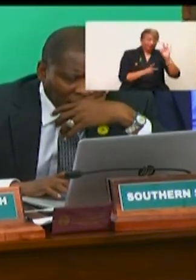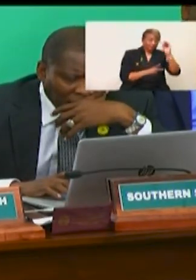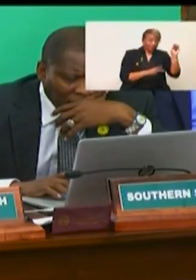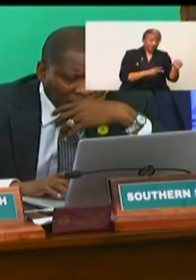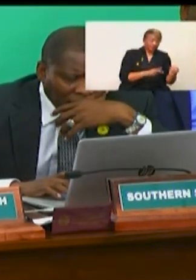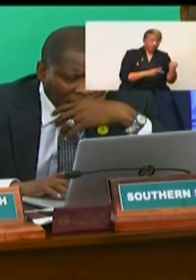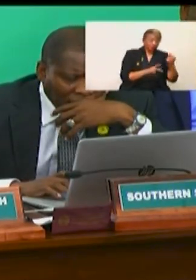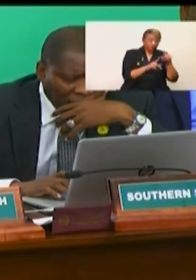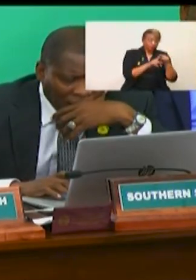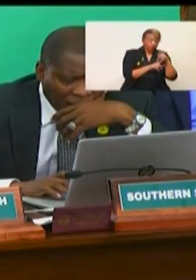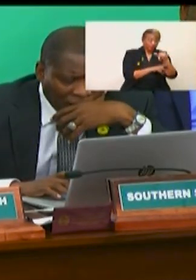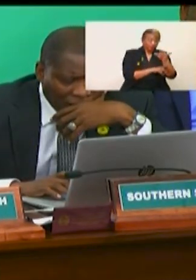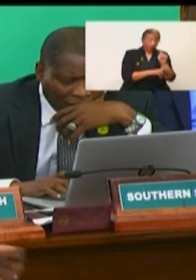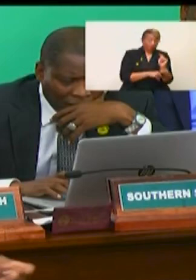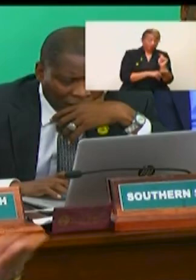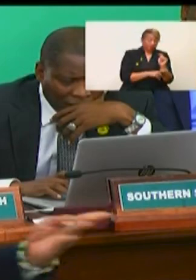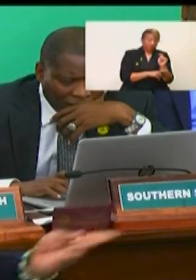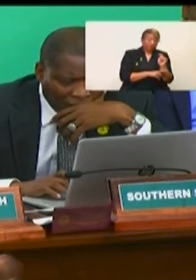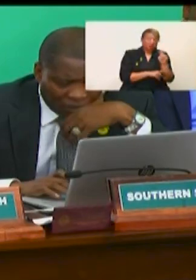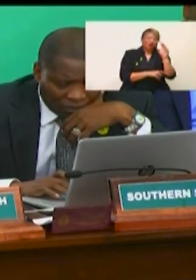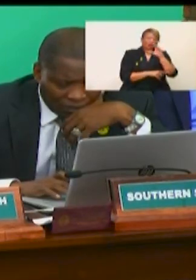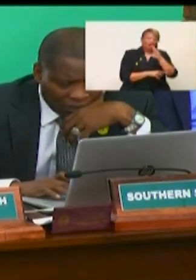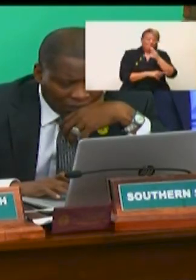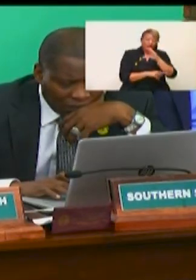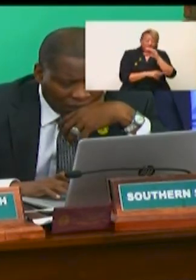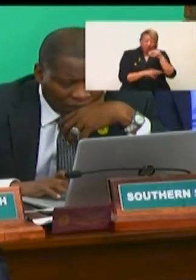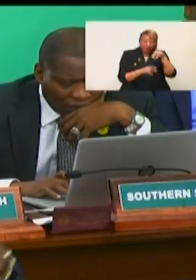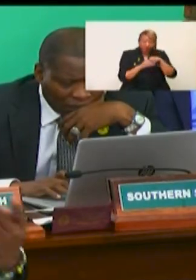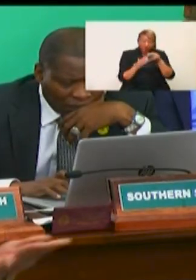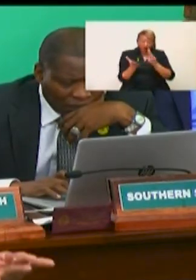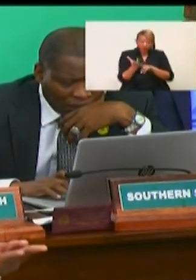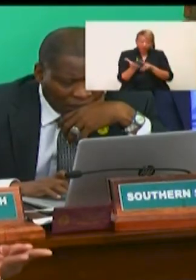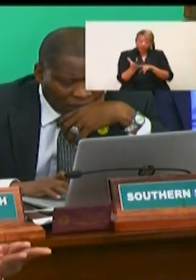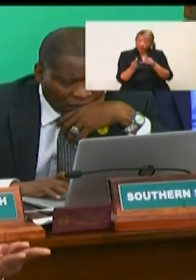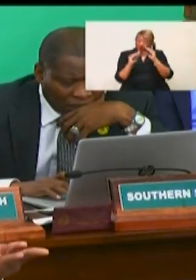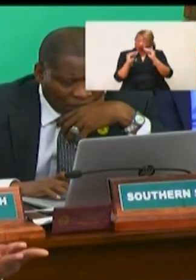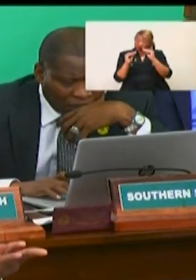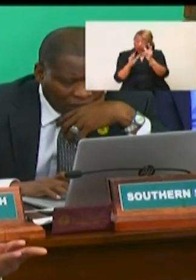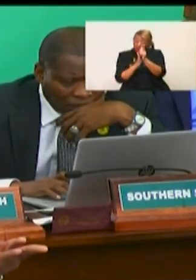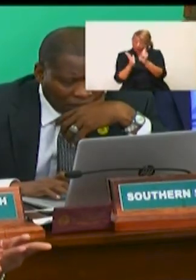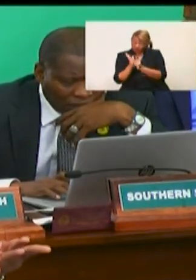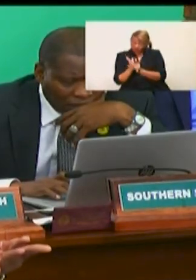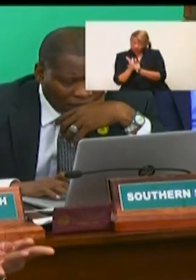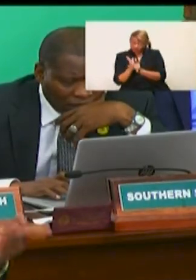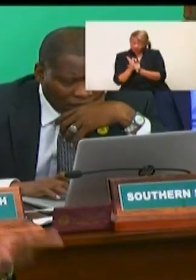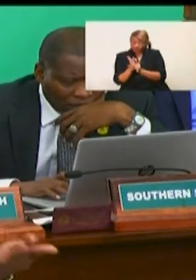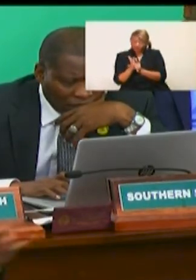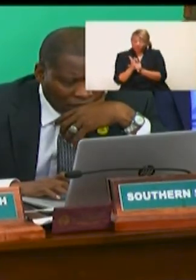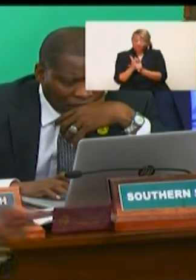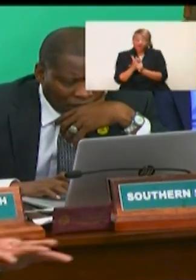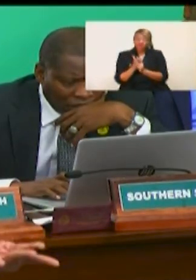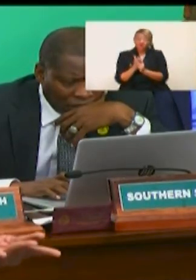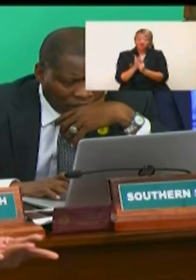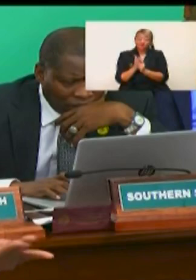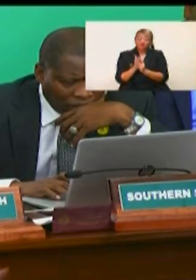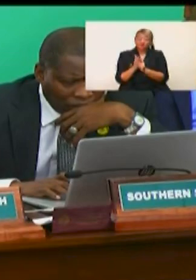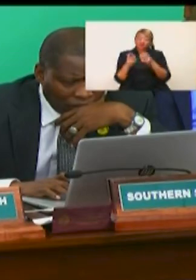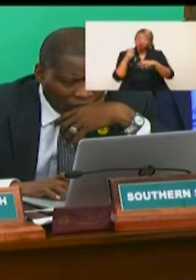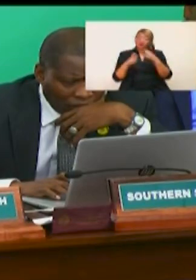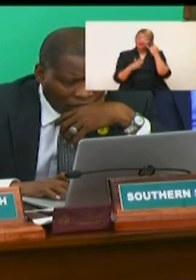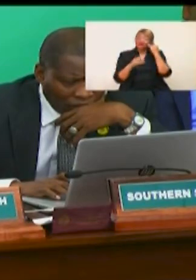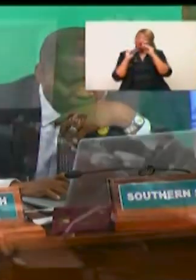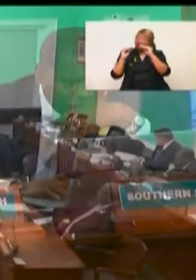49% to the port. Look in the contrary. You're a lawyer. I'm not a lawyer. Don't let me teach you law here today. For God's sake, you're in trouble if I have to teach you law.